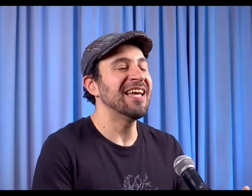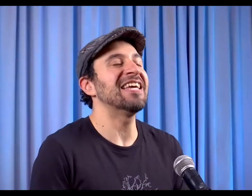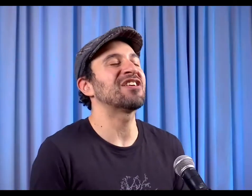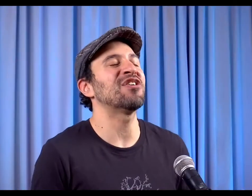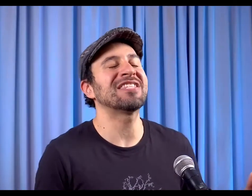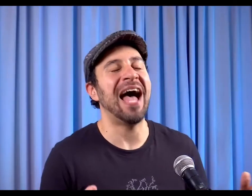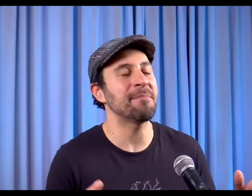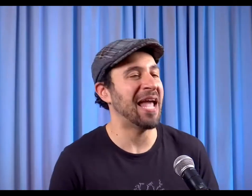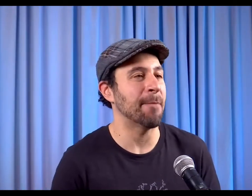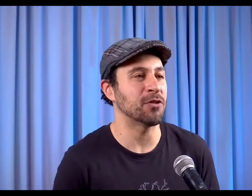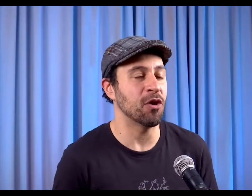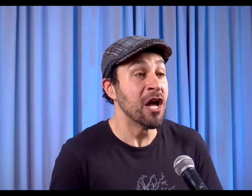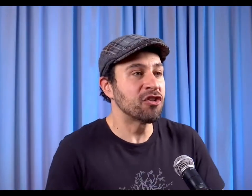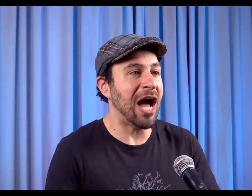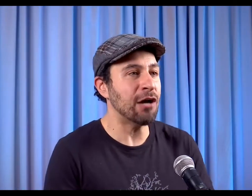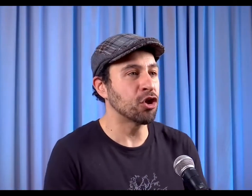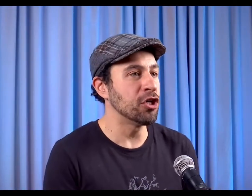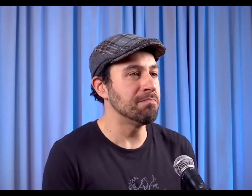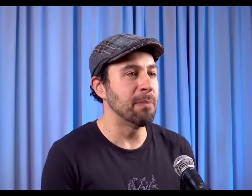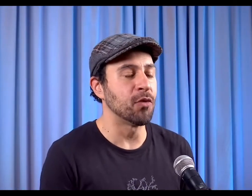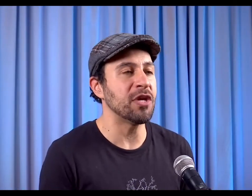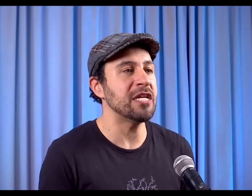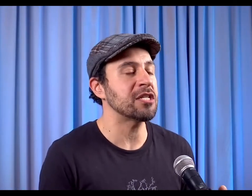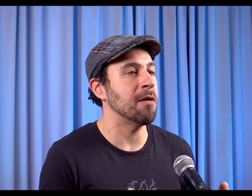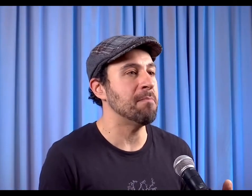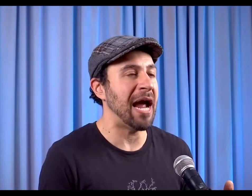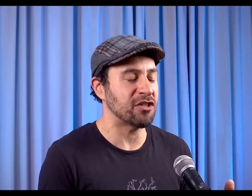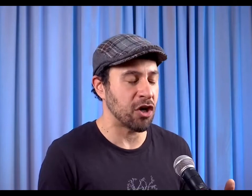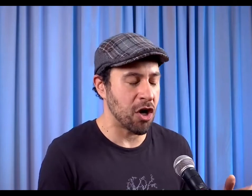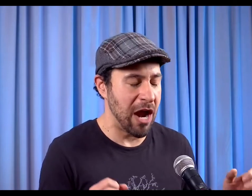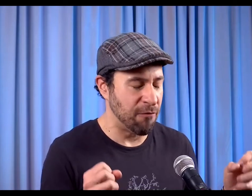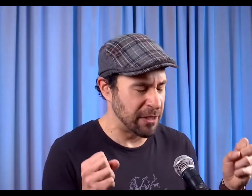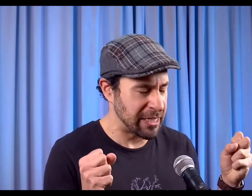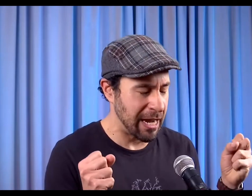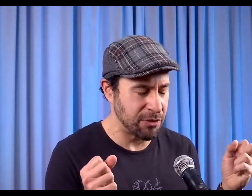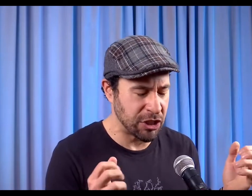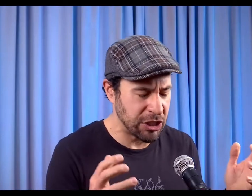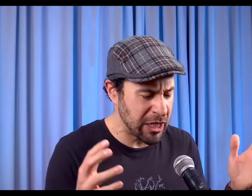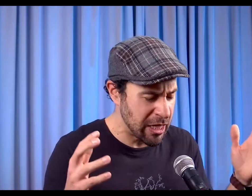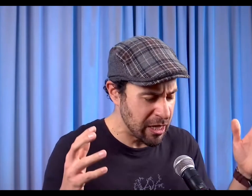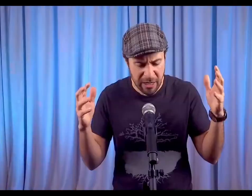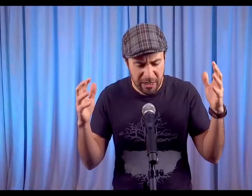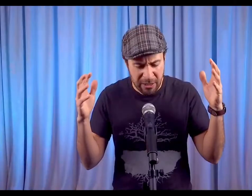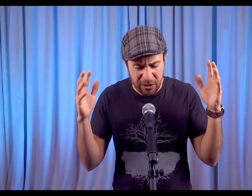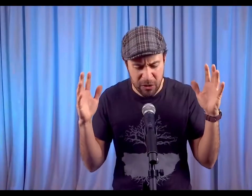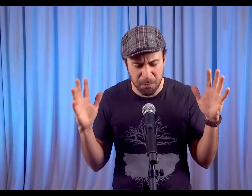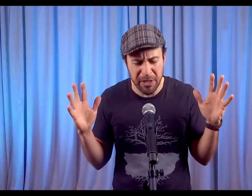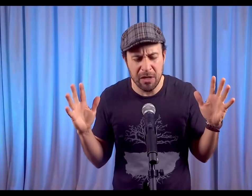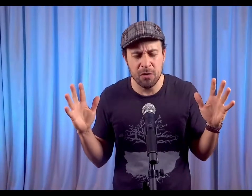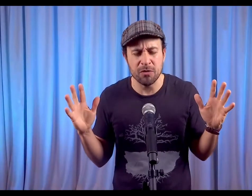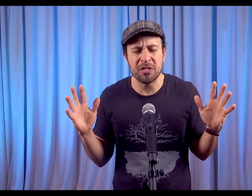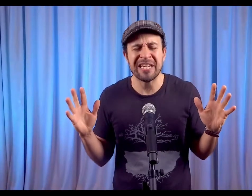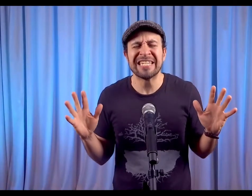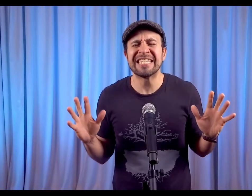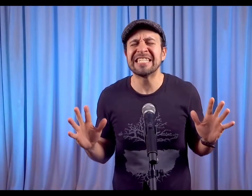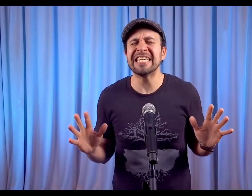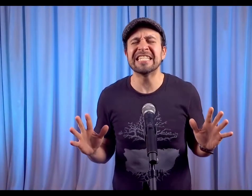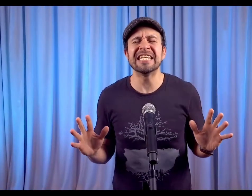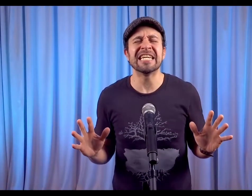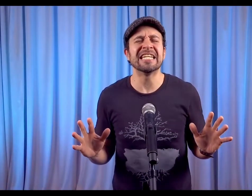This is her time capsule. Childhood memories come back to her every time she